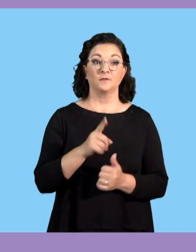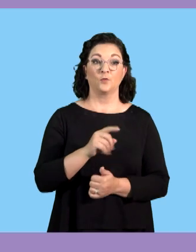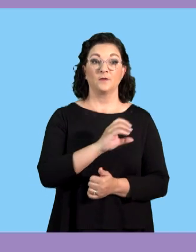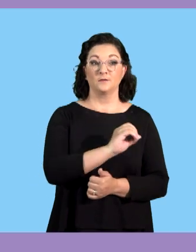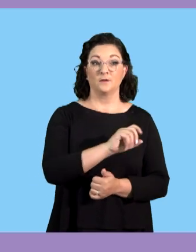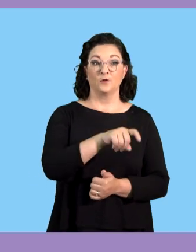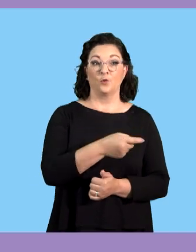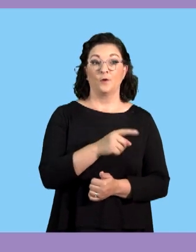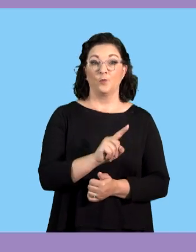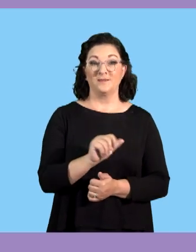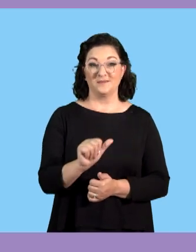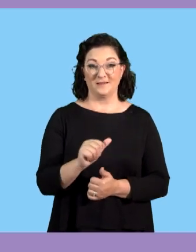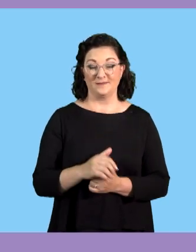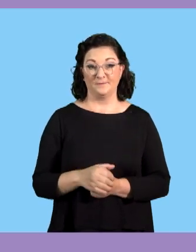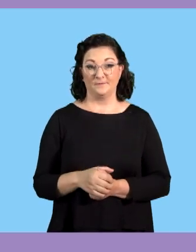as